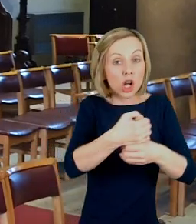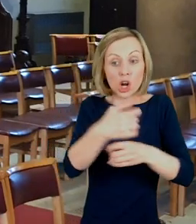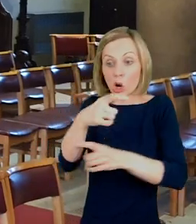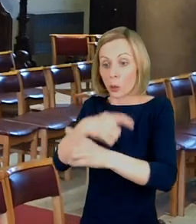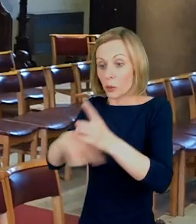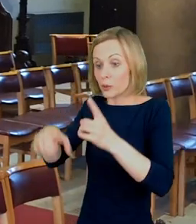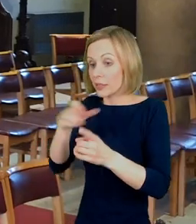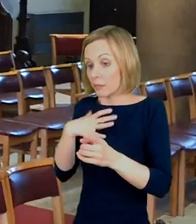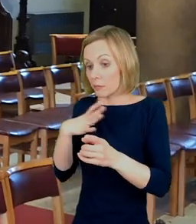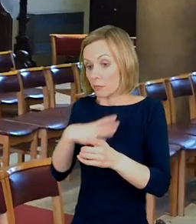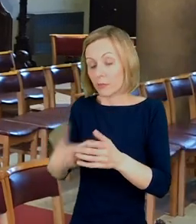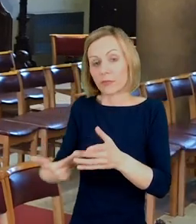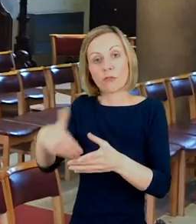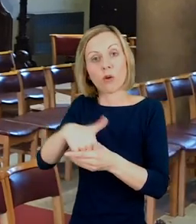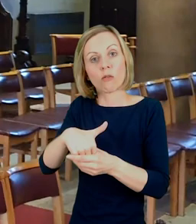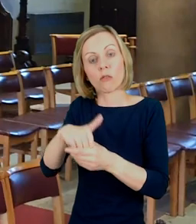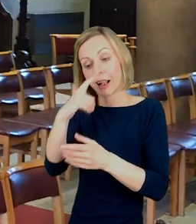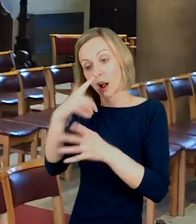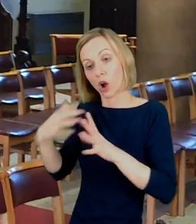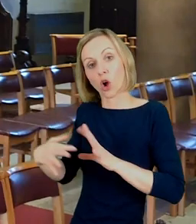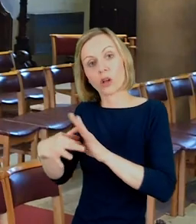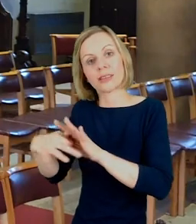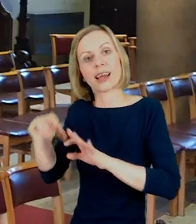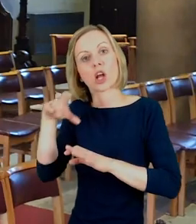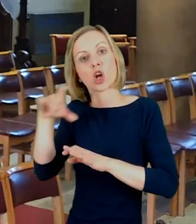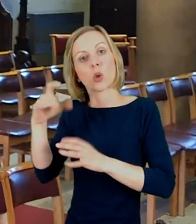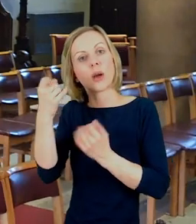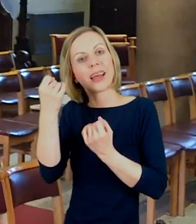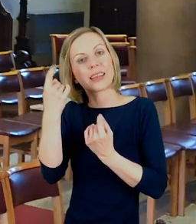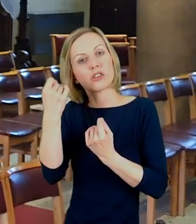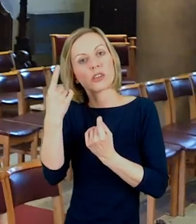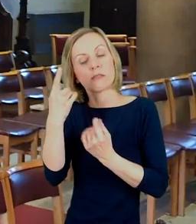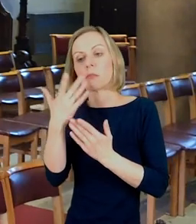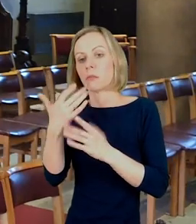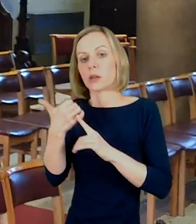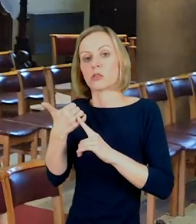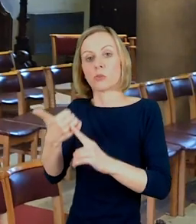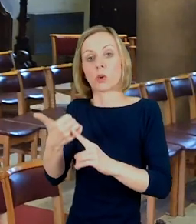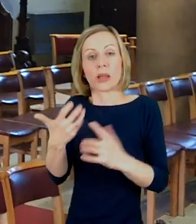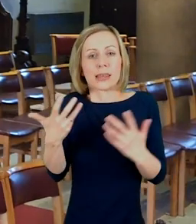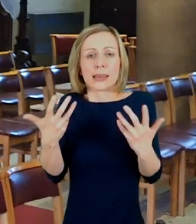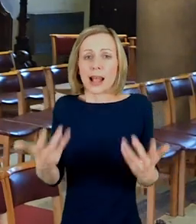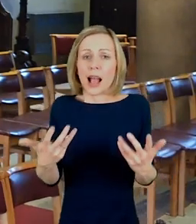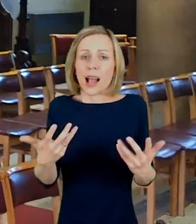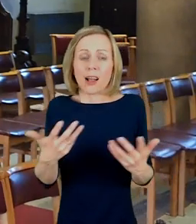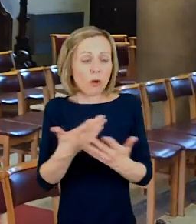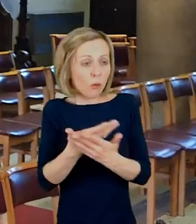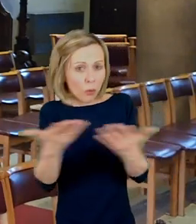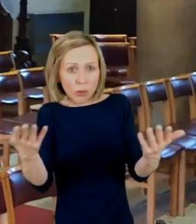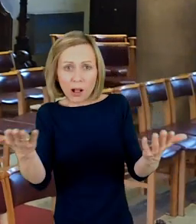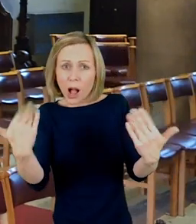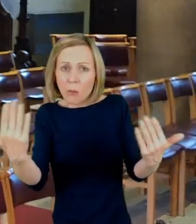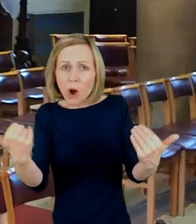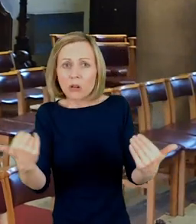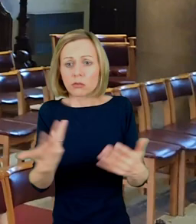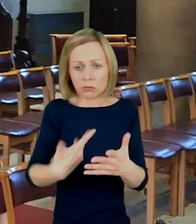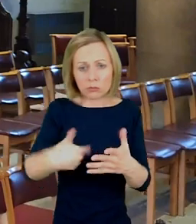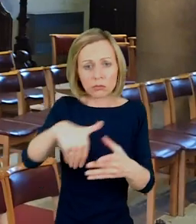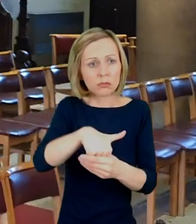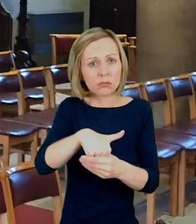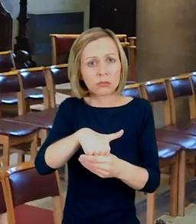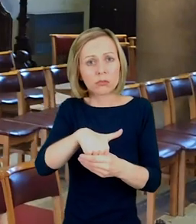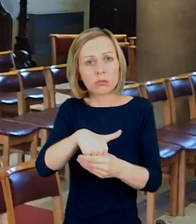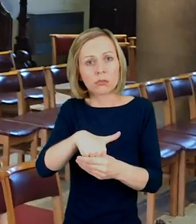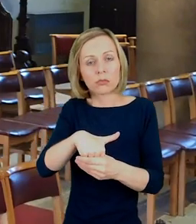to play a part can get in touch with the Clewer Initiative and be supported in that process. Now is the time for each one of us to